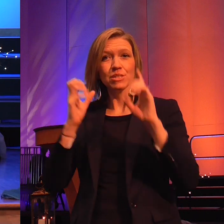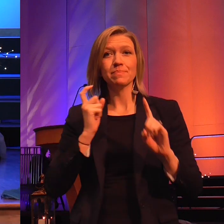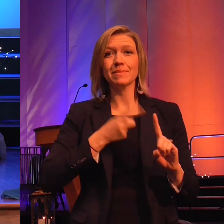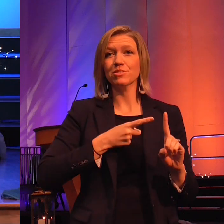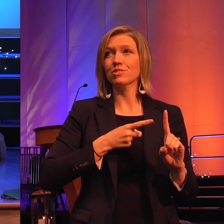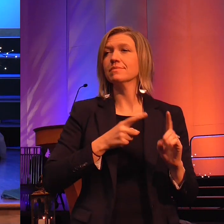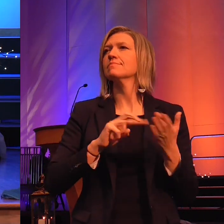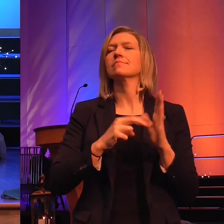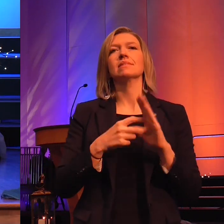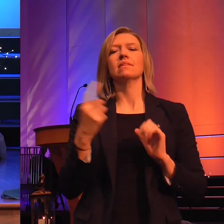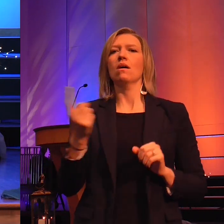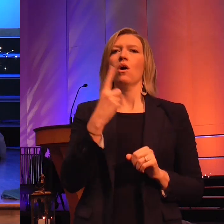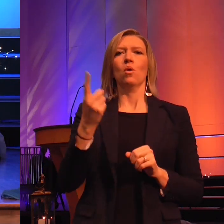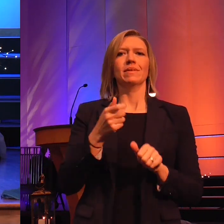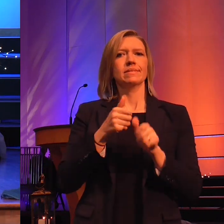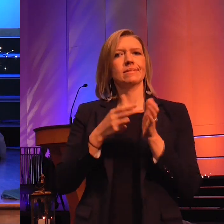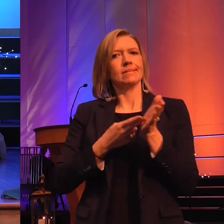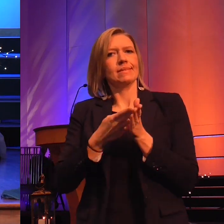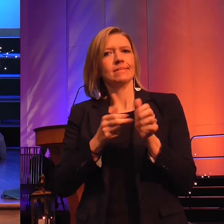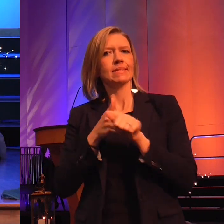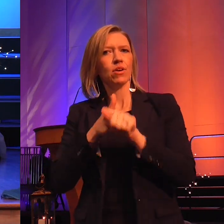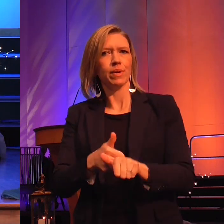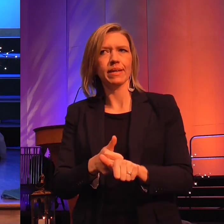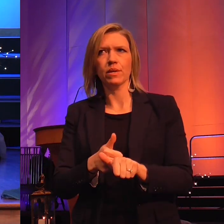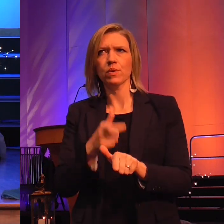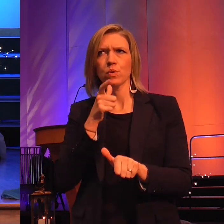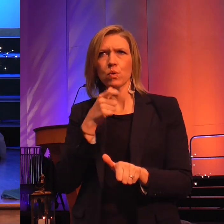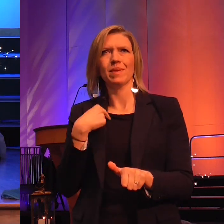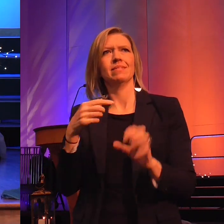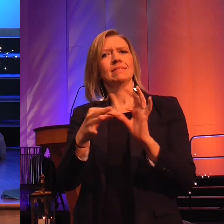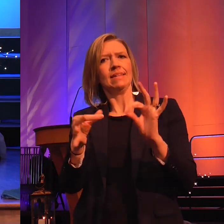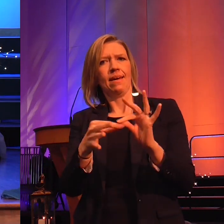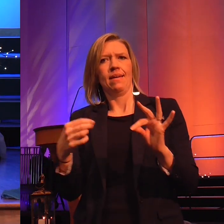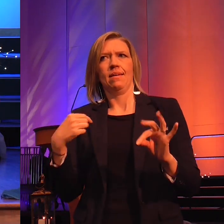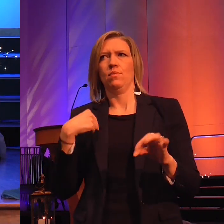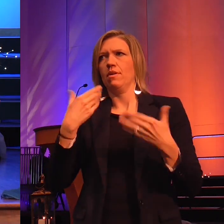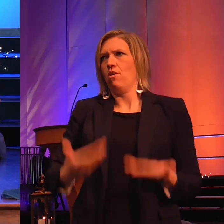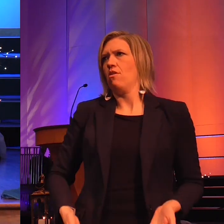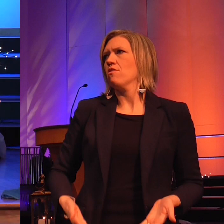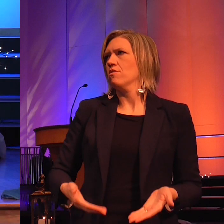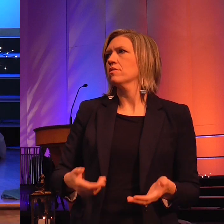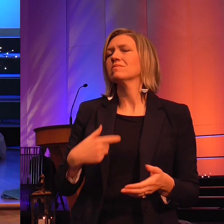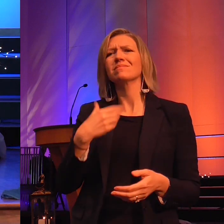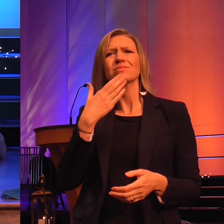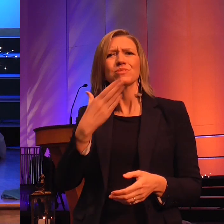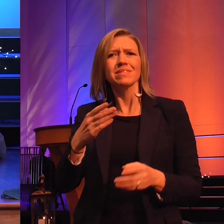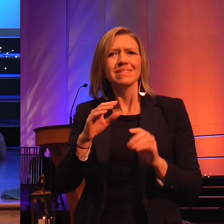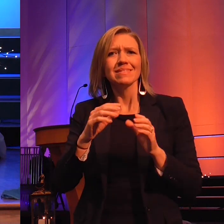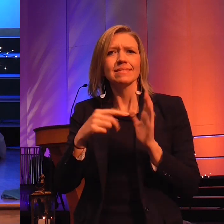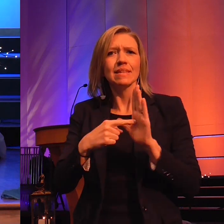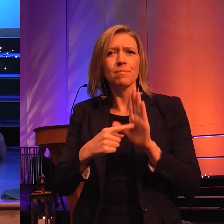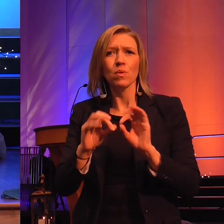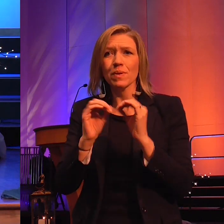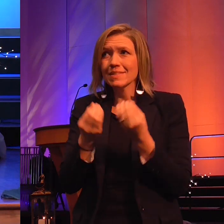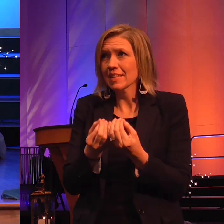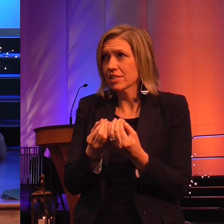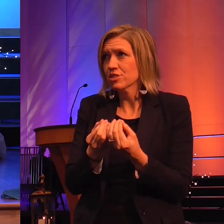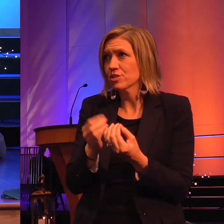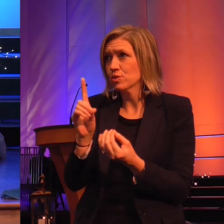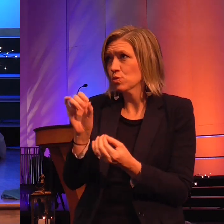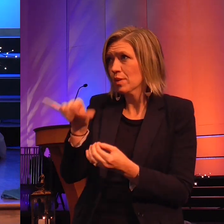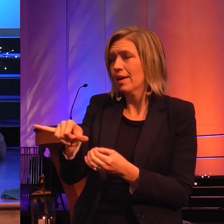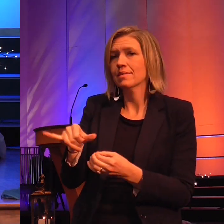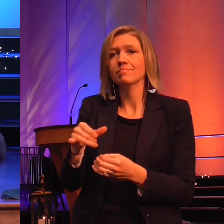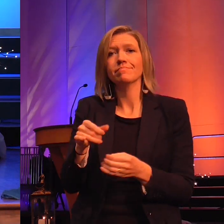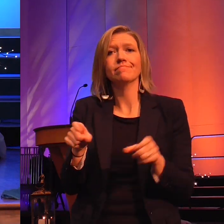always in integrity with who we say we are. And it's a great example of an organization that does that, but it's true for us individually